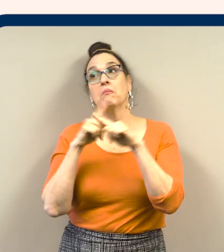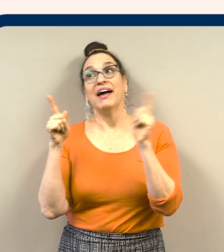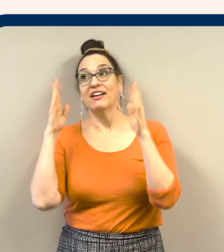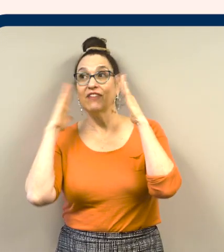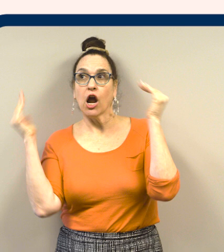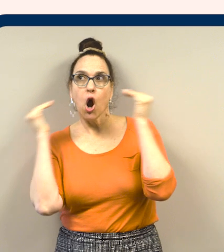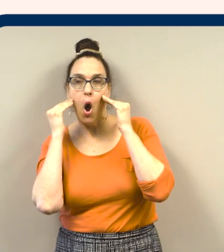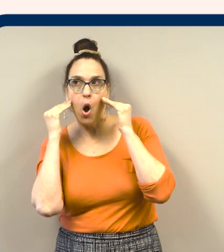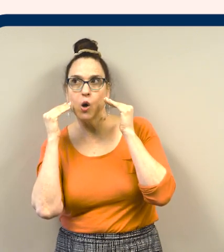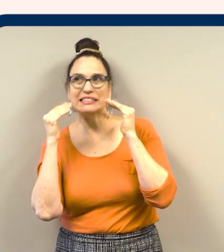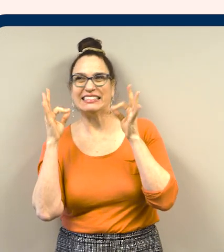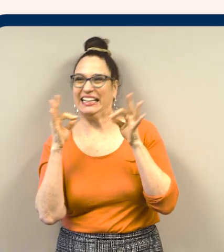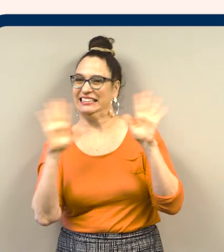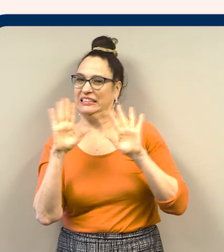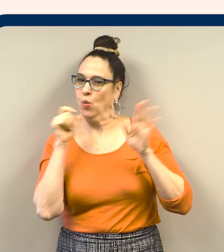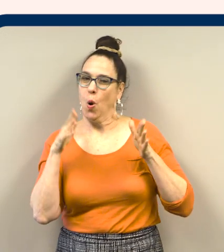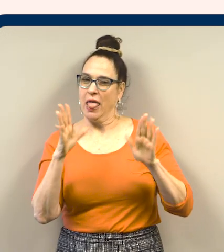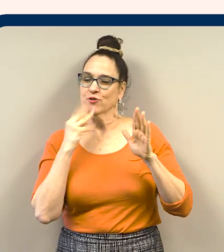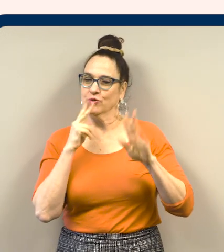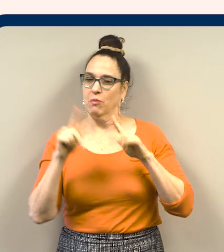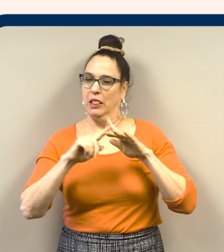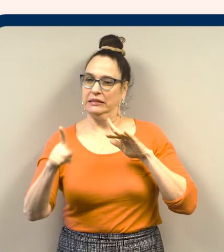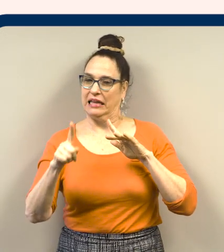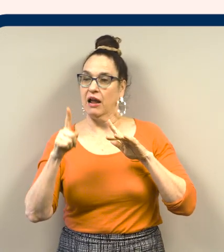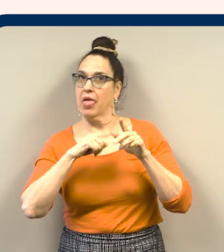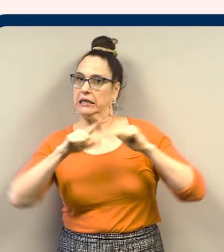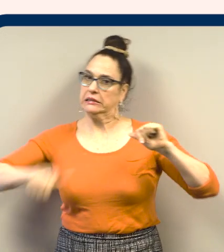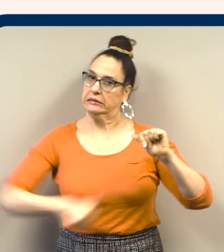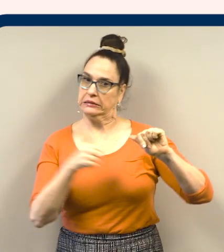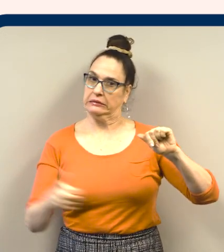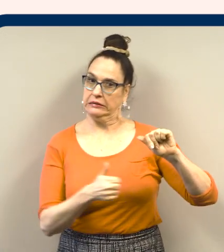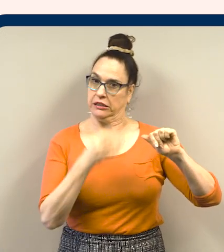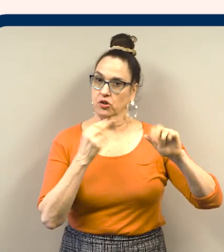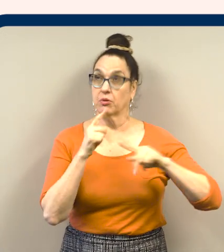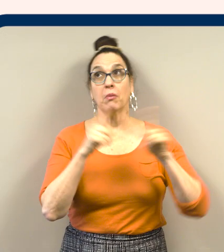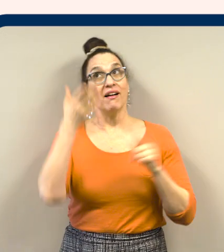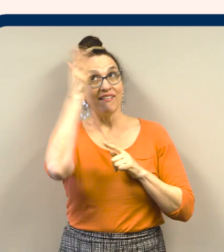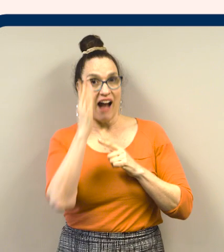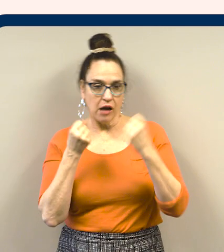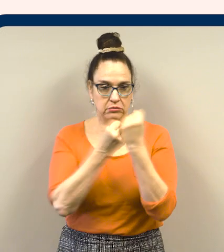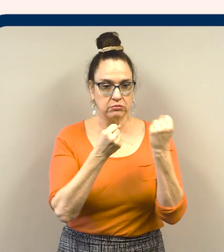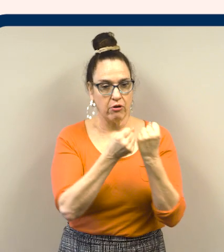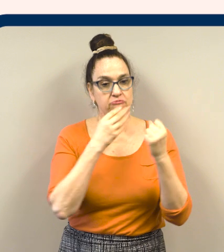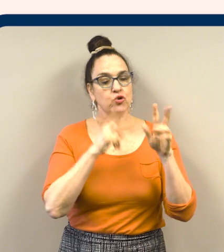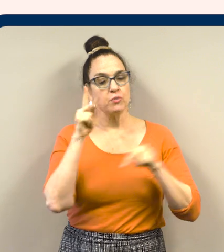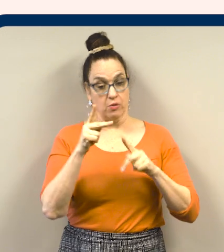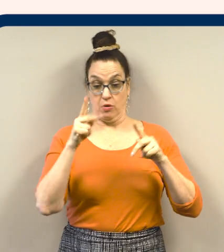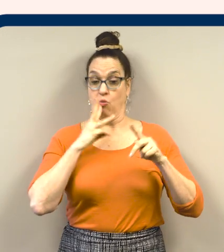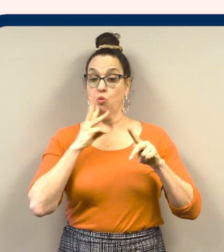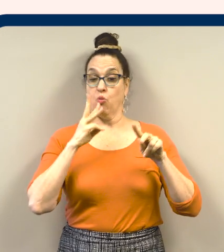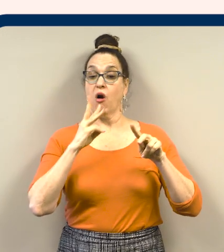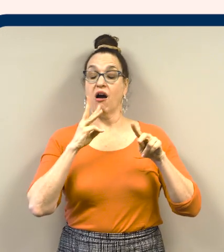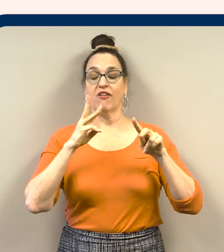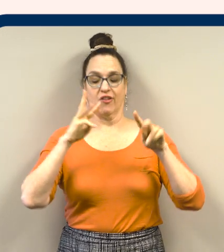and chased after them with his army. When they reached the Red Sea, God helped Moses part the waters, allowing the Israelites